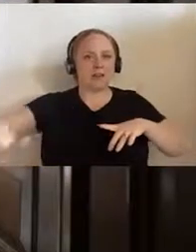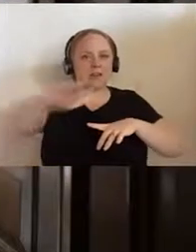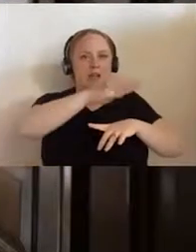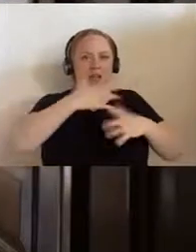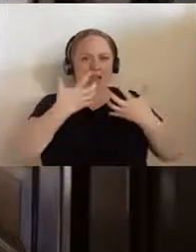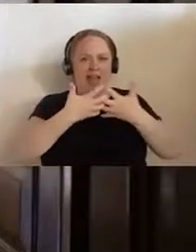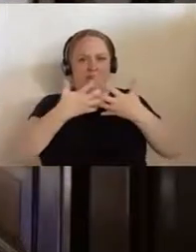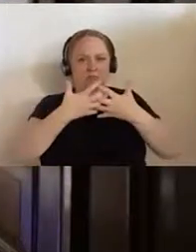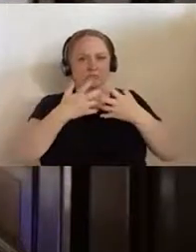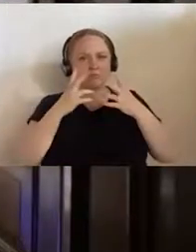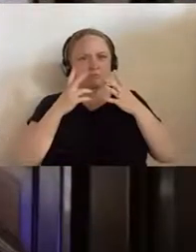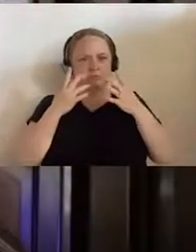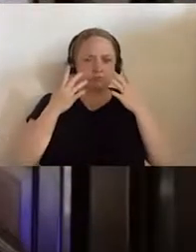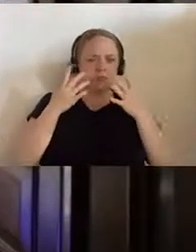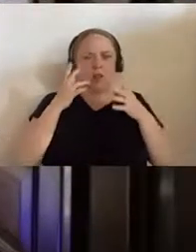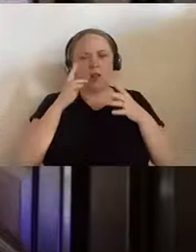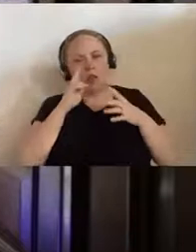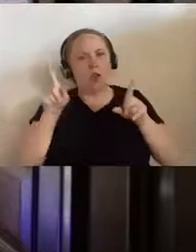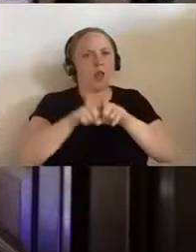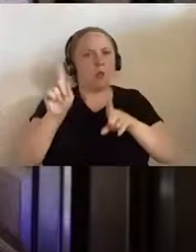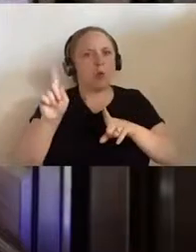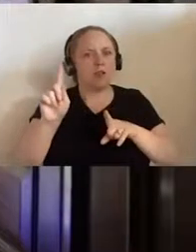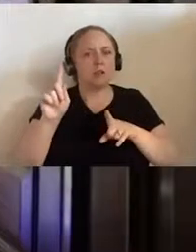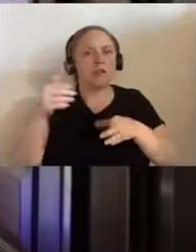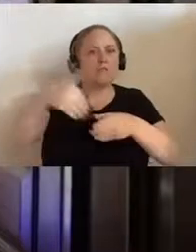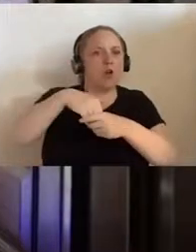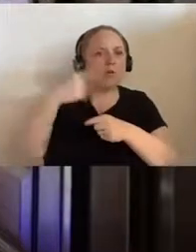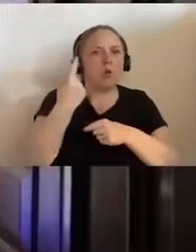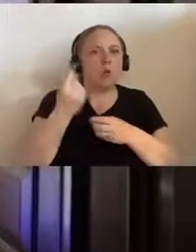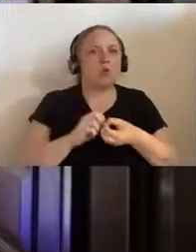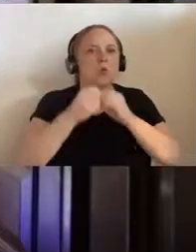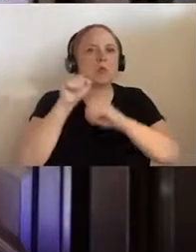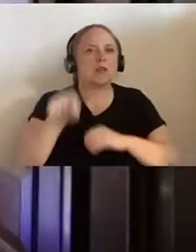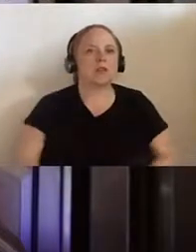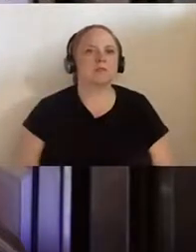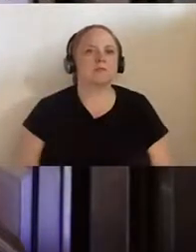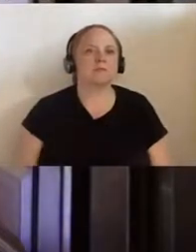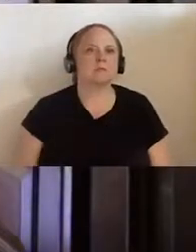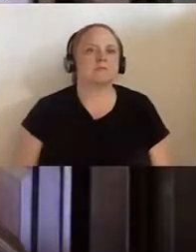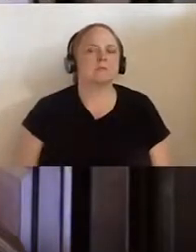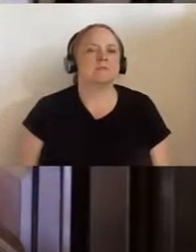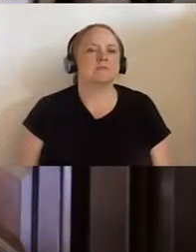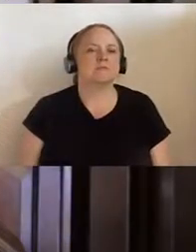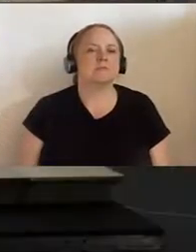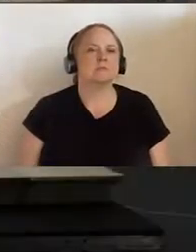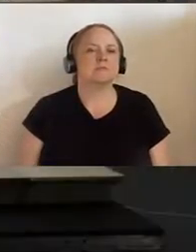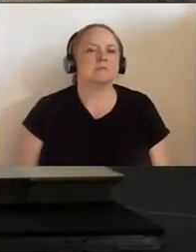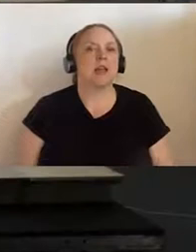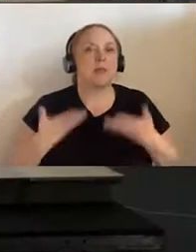like? What would they become? And who would be involved in the production of them? And so the current